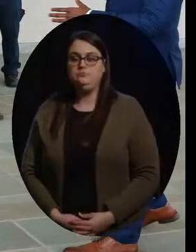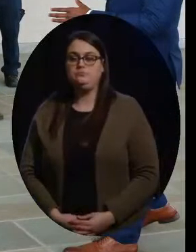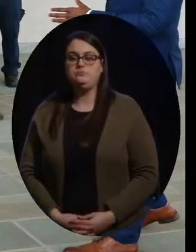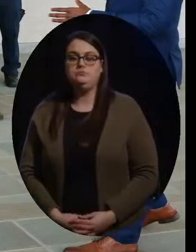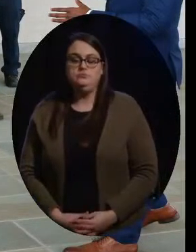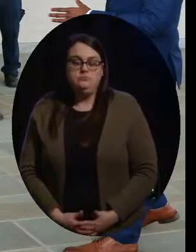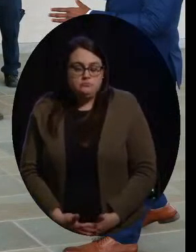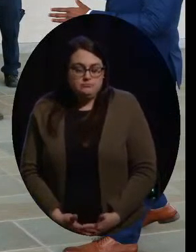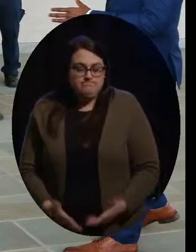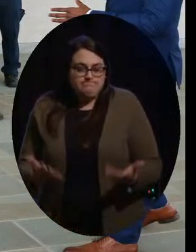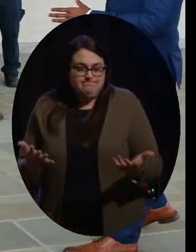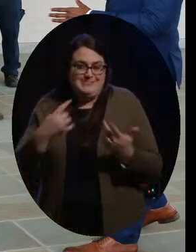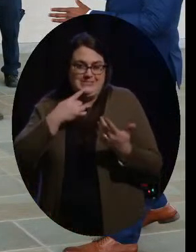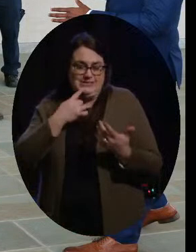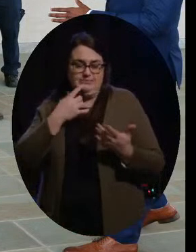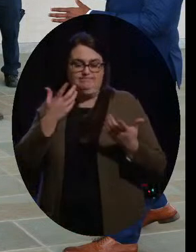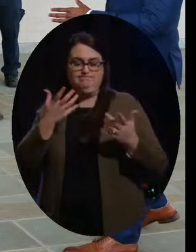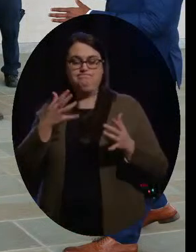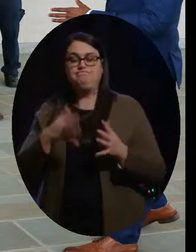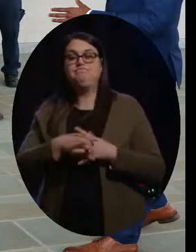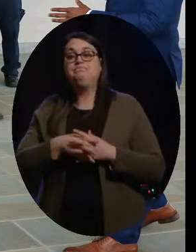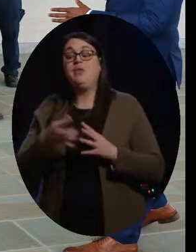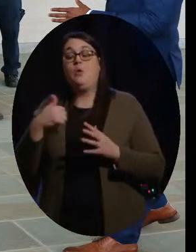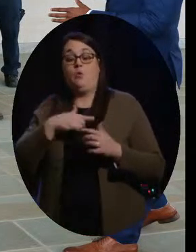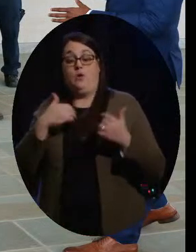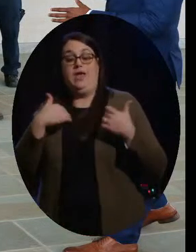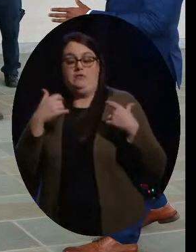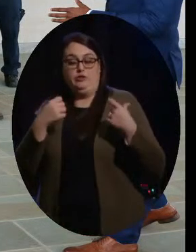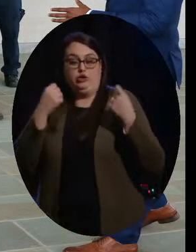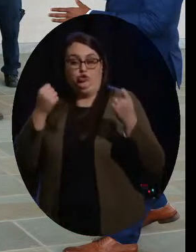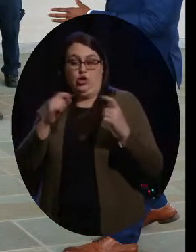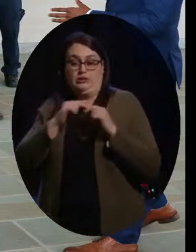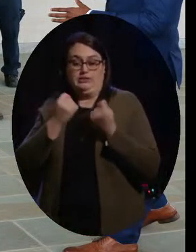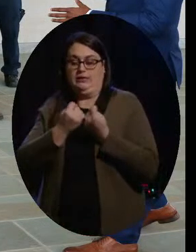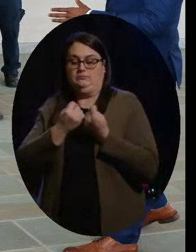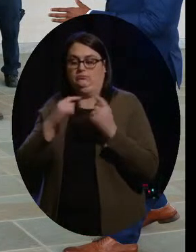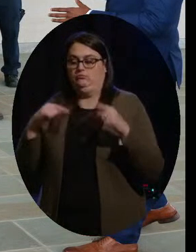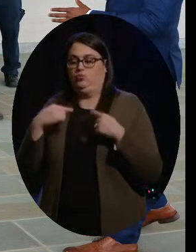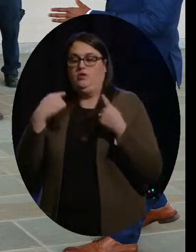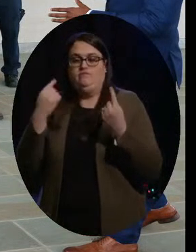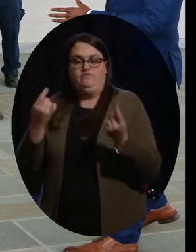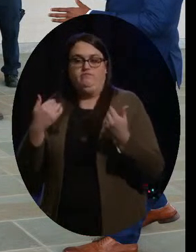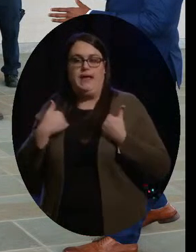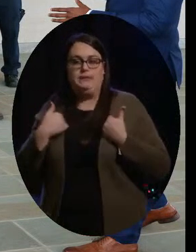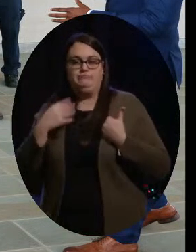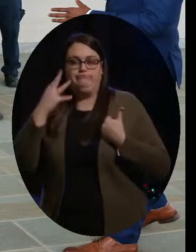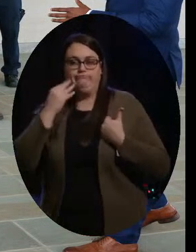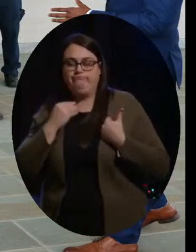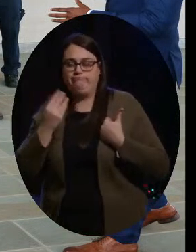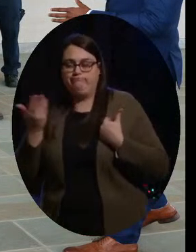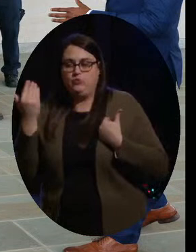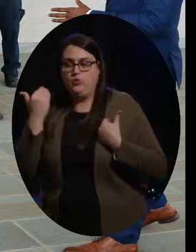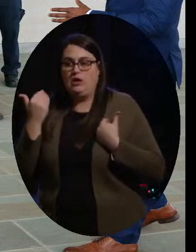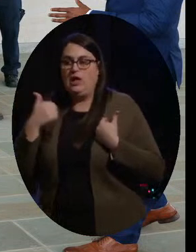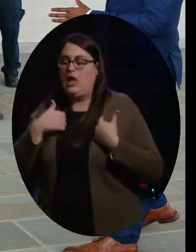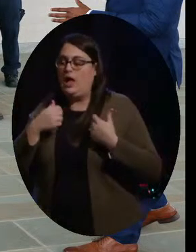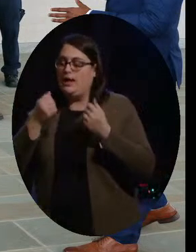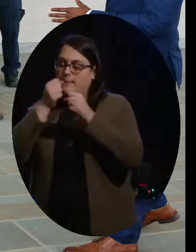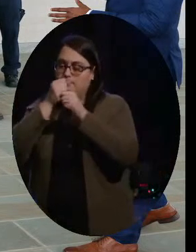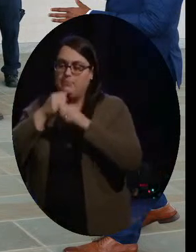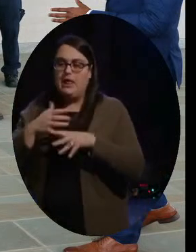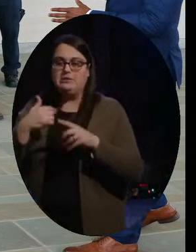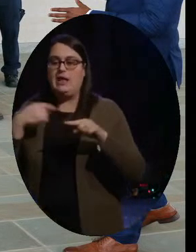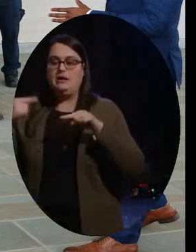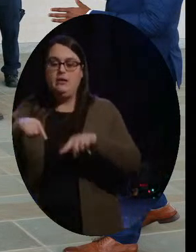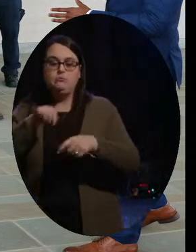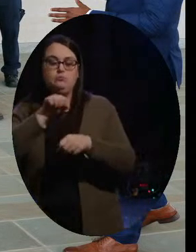Now, I mentioned earlier that we have the strongest team we've ever had. I'm blessed that I get to come